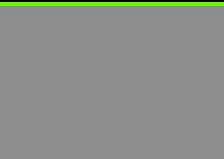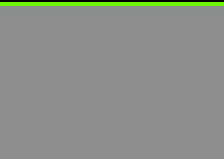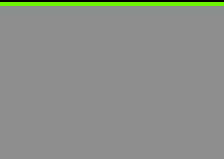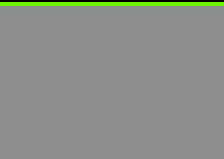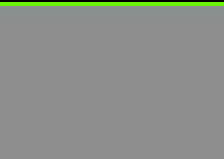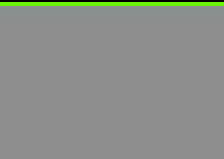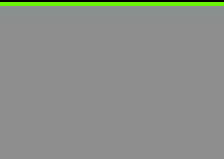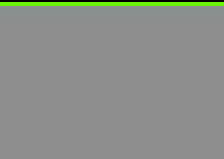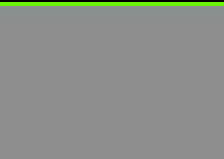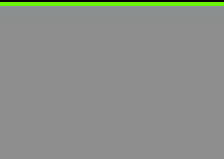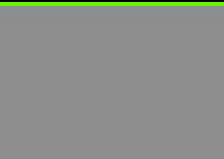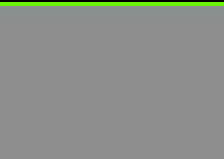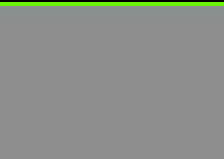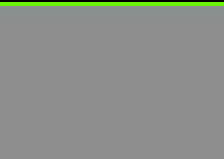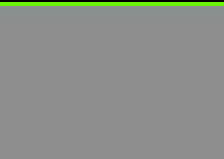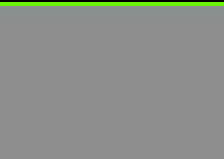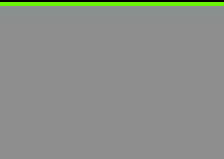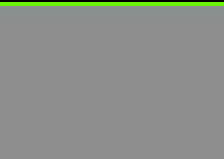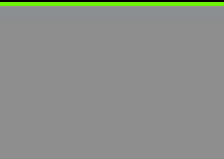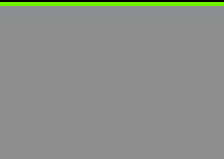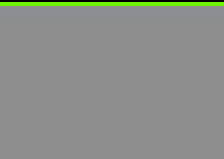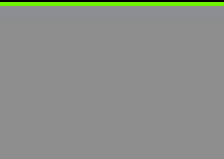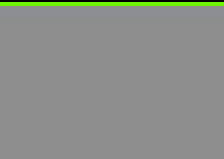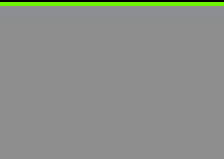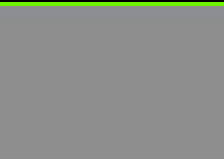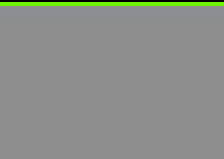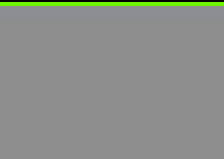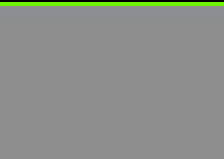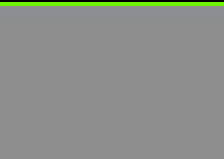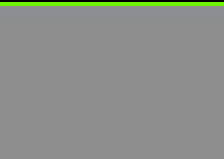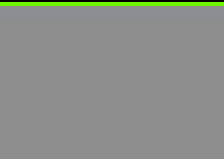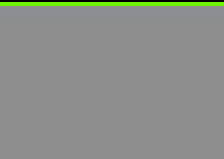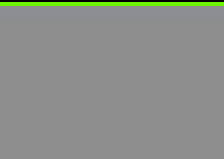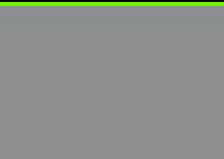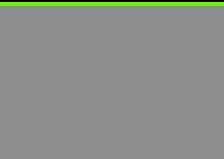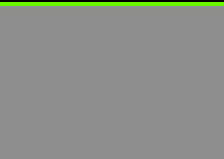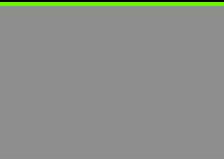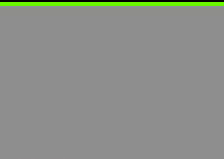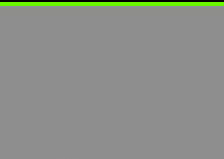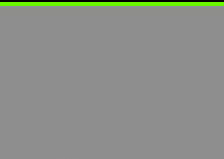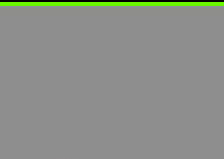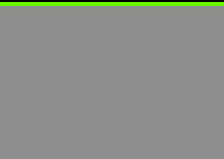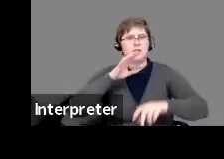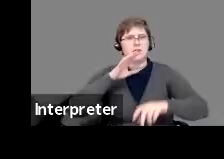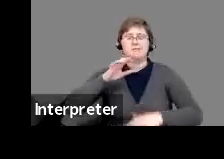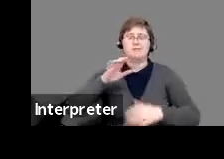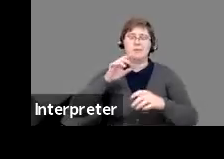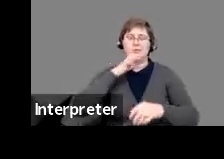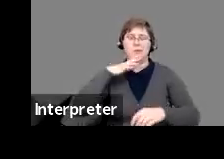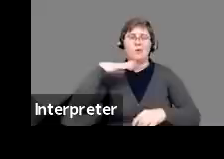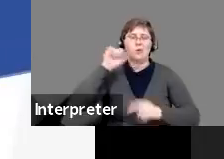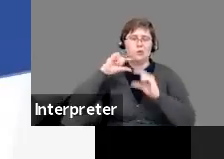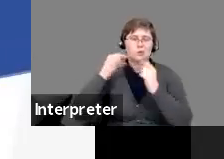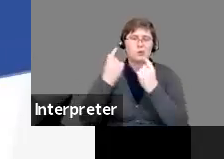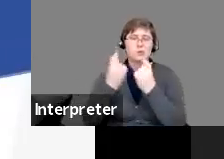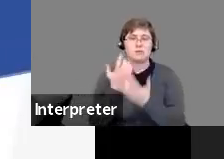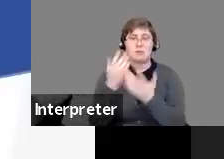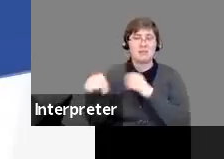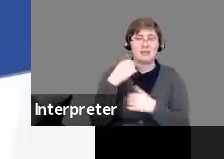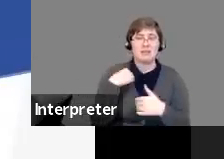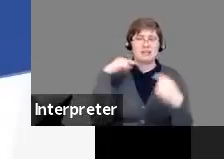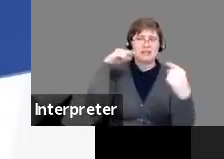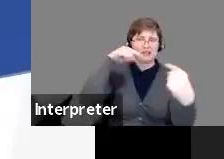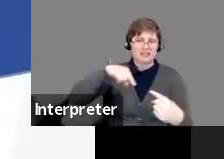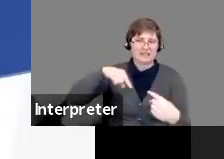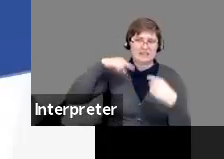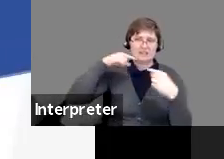but especially as we look into the older age groups, some people might have some real